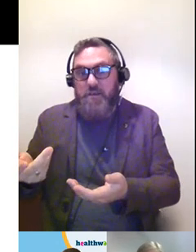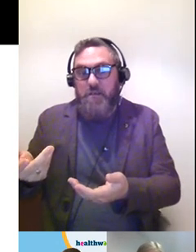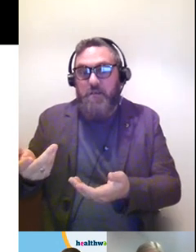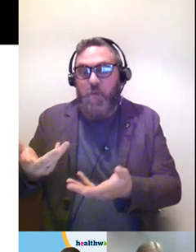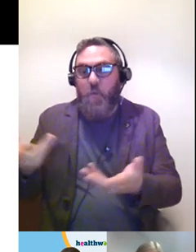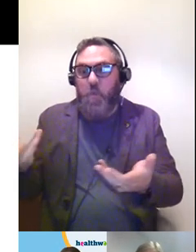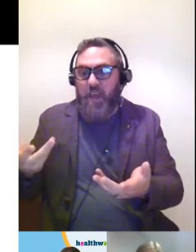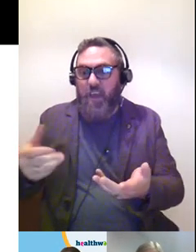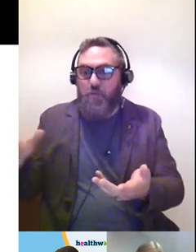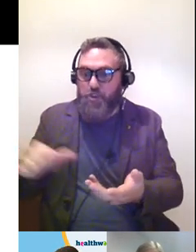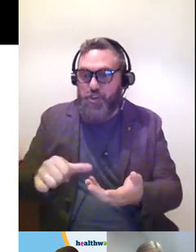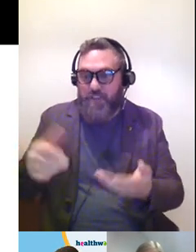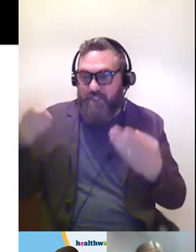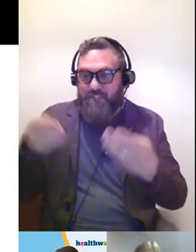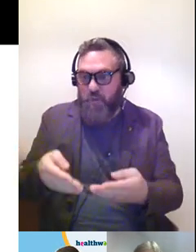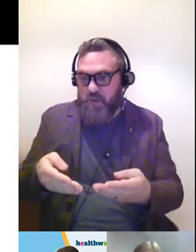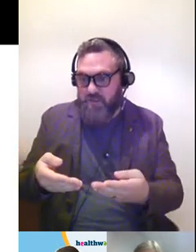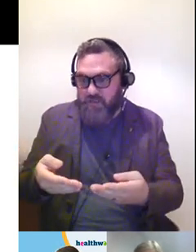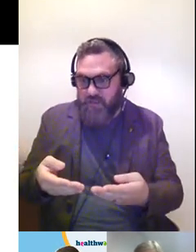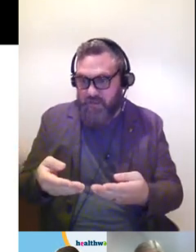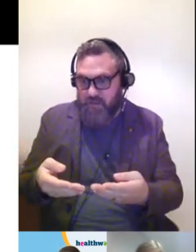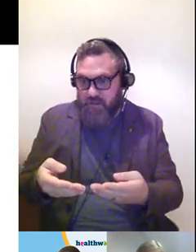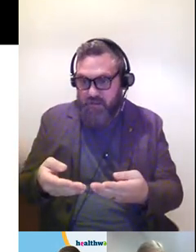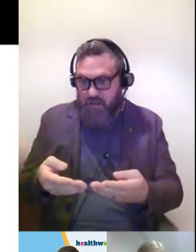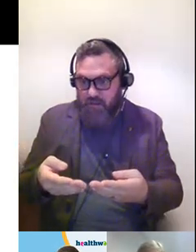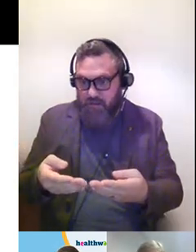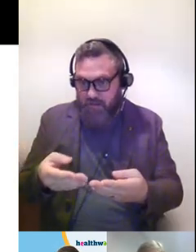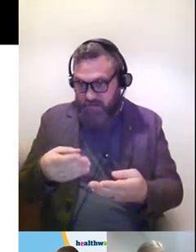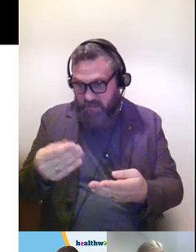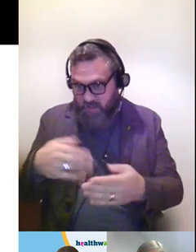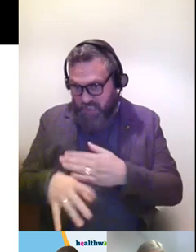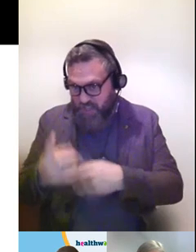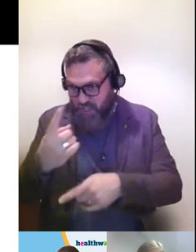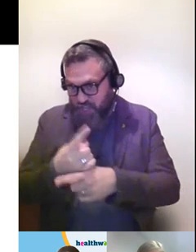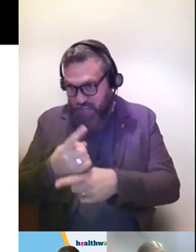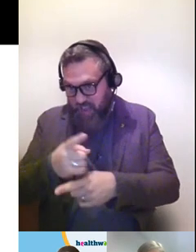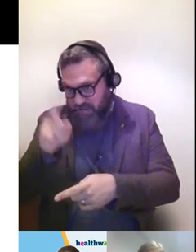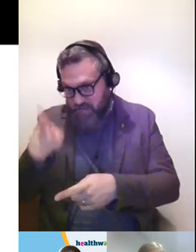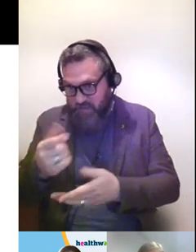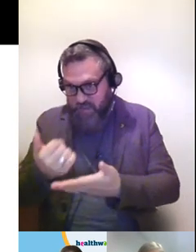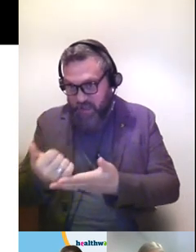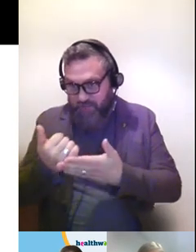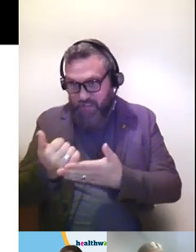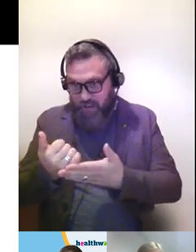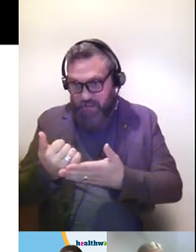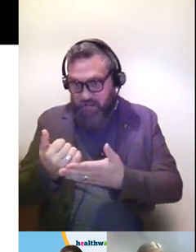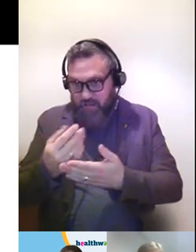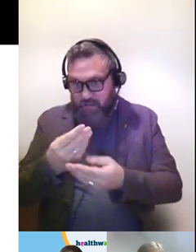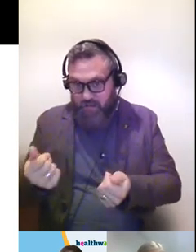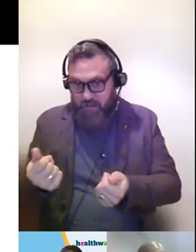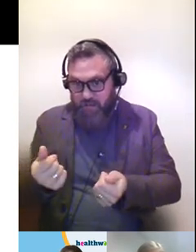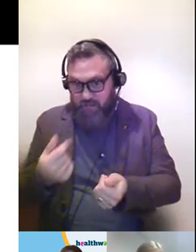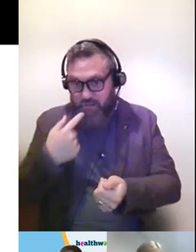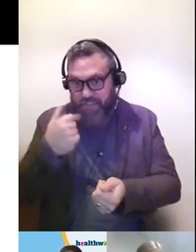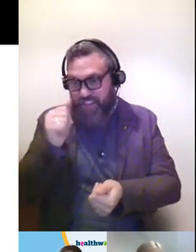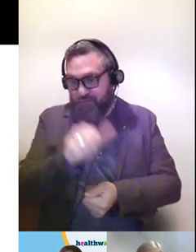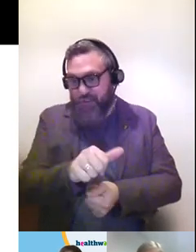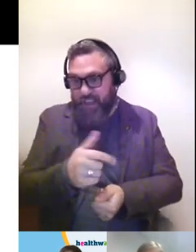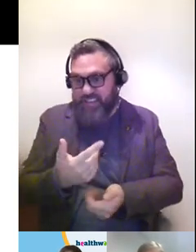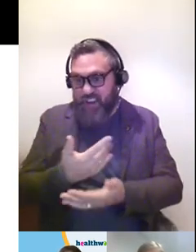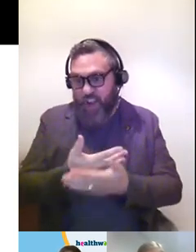be focusing in on, and we're hearing about some of that in the chat, which is really helpful. So I do think you're right, there's a